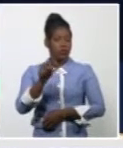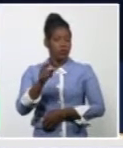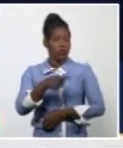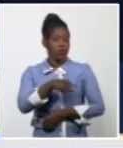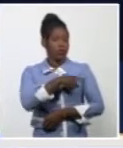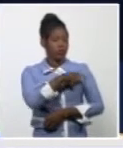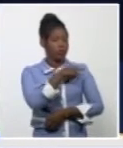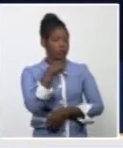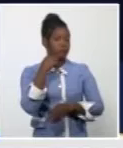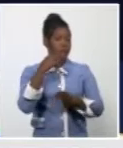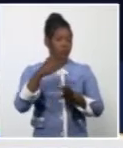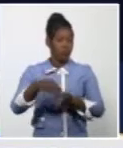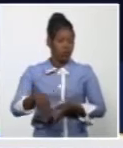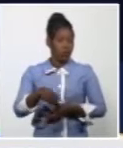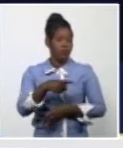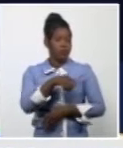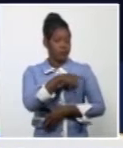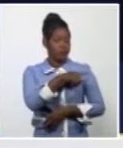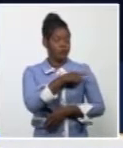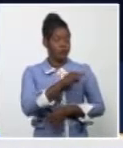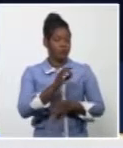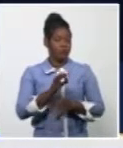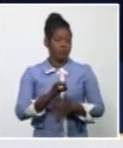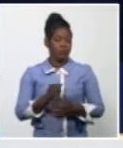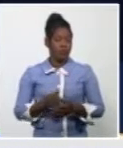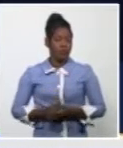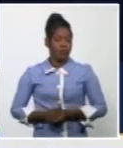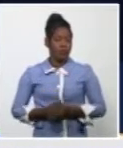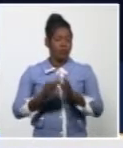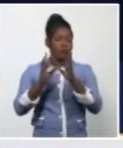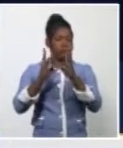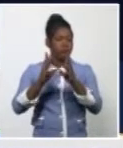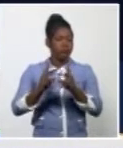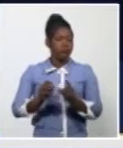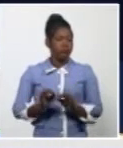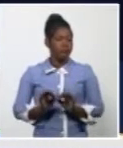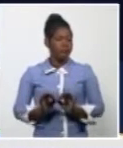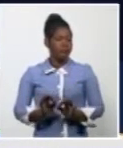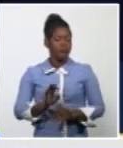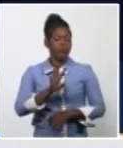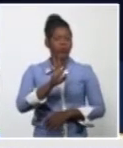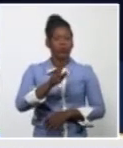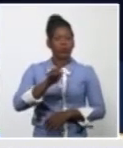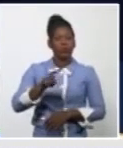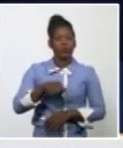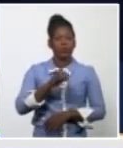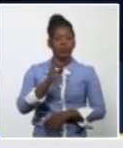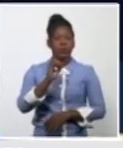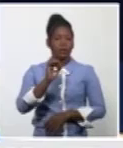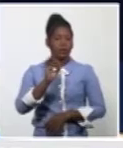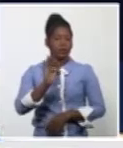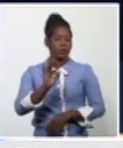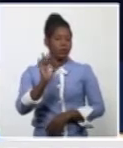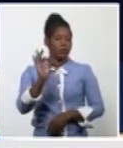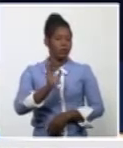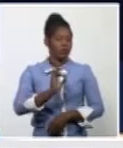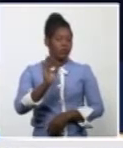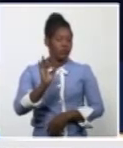82 people in our country, and that gives us a lethality rate of